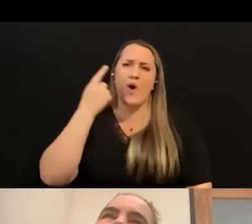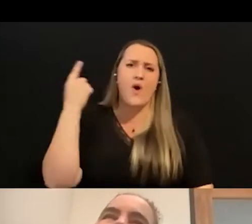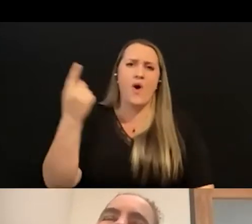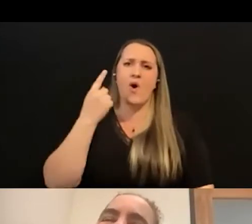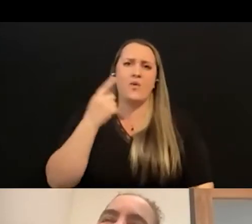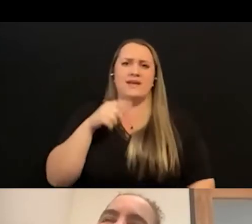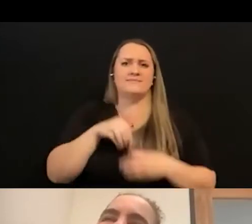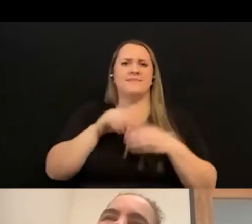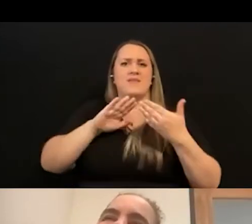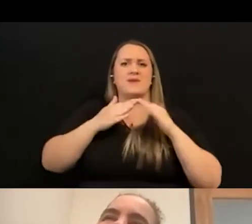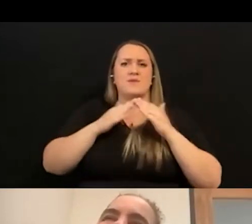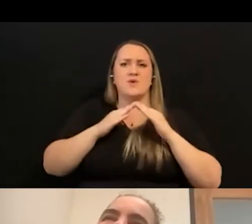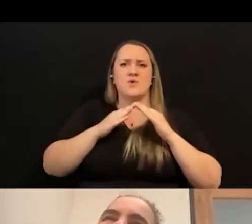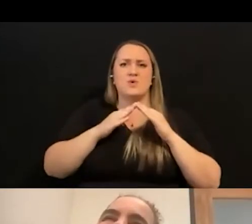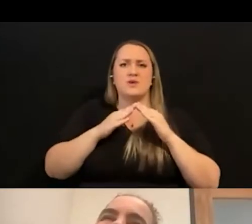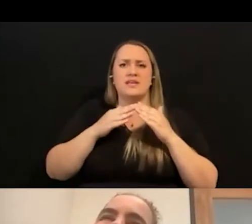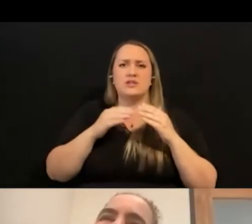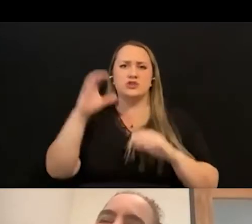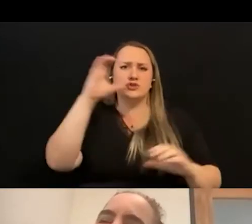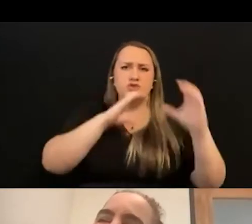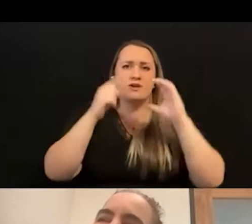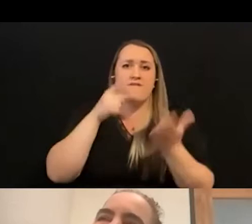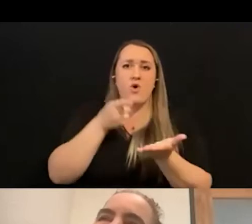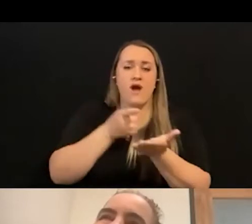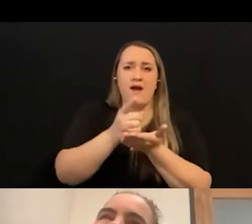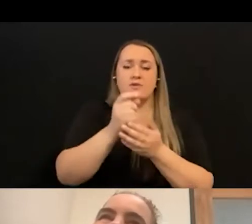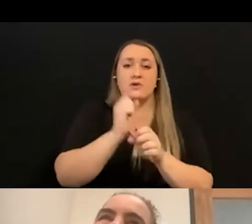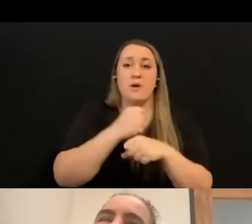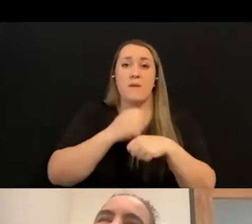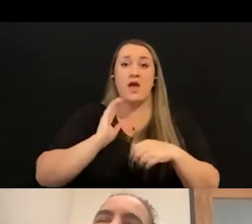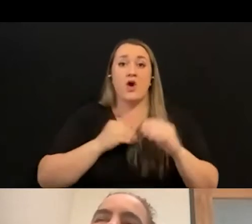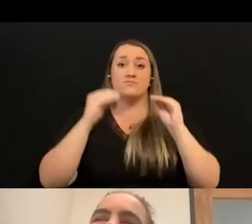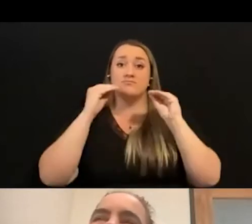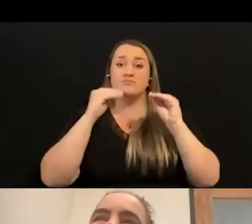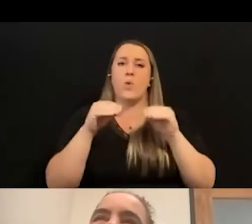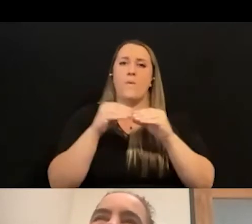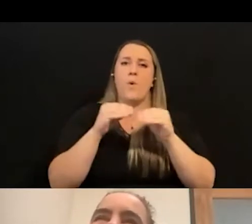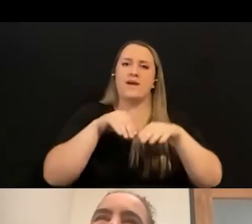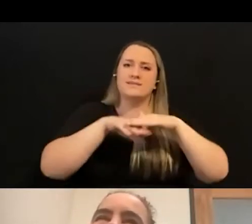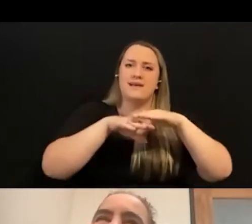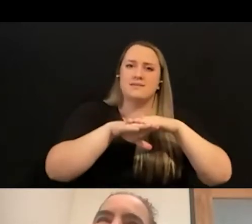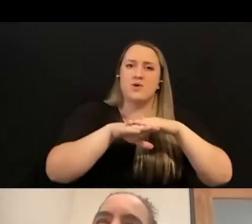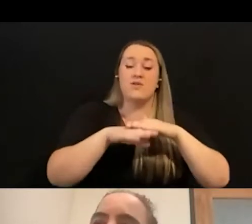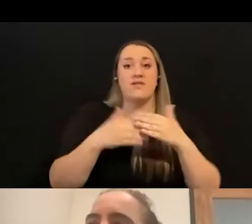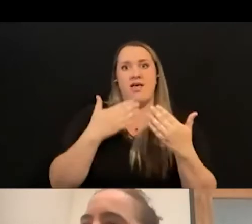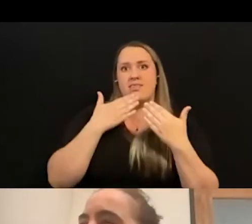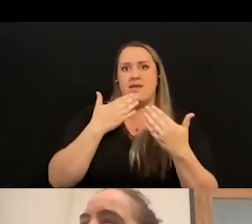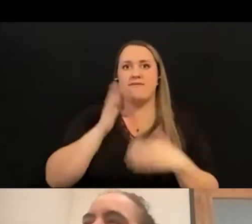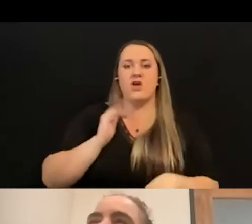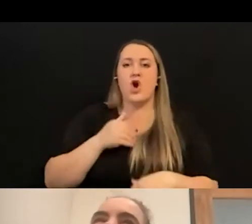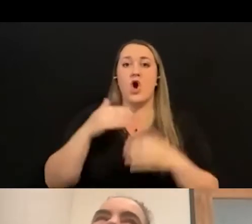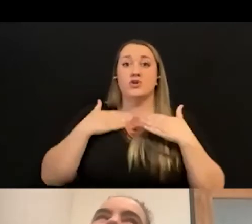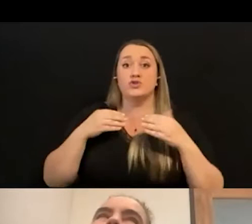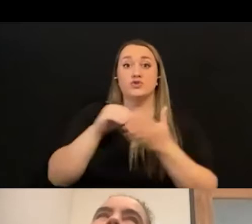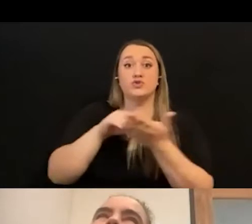community, seeking avenues to make our pedagogy more accessible. Gratefully, our student body has become more